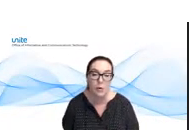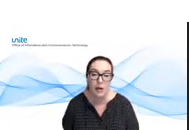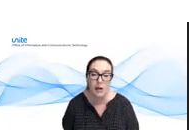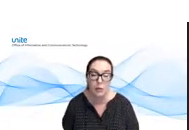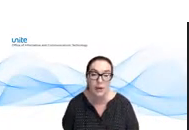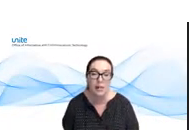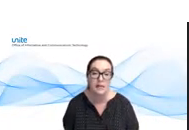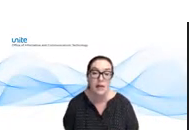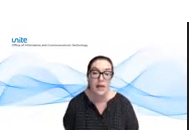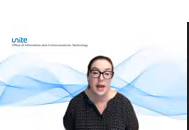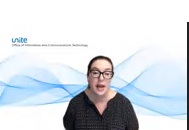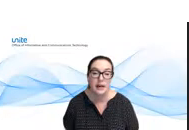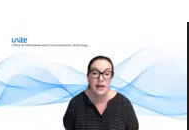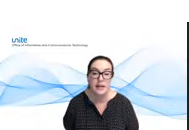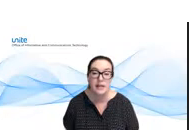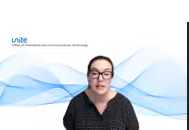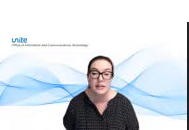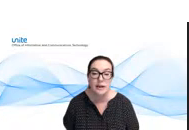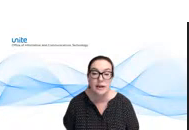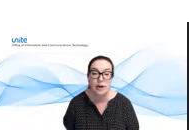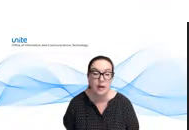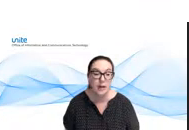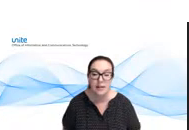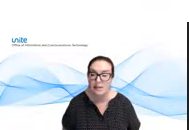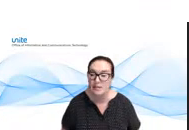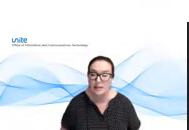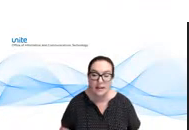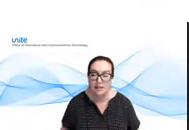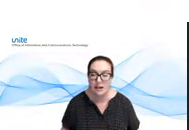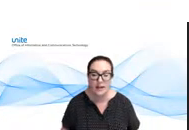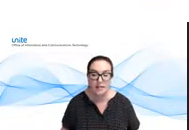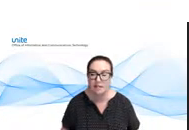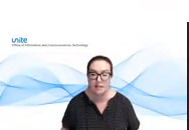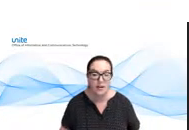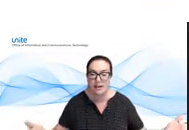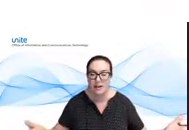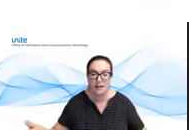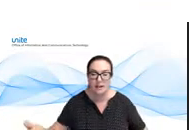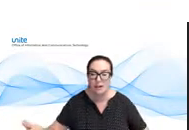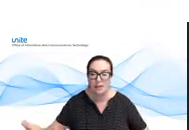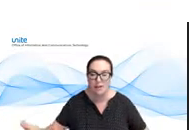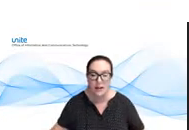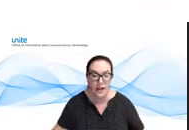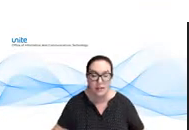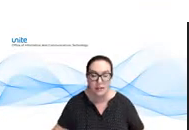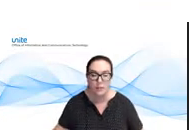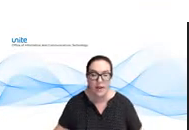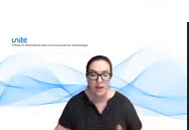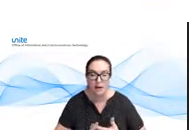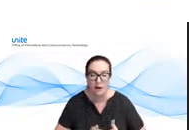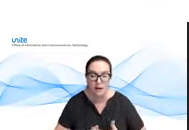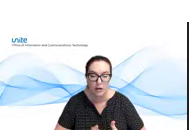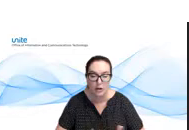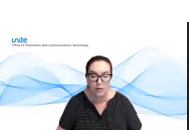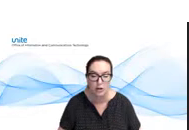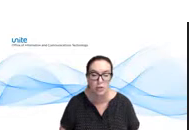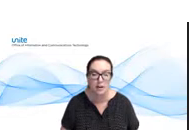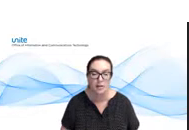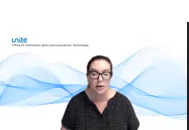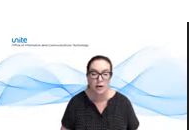active partner working with us. And in this scenario, it's kind of free, free candy. We have